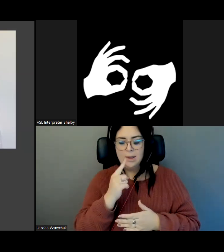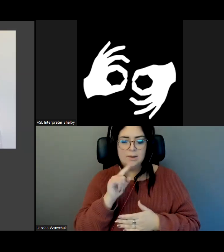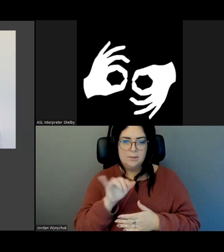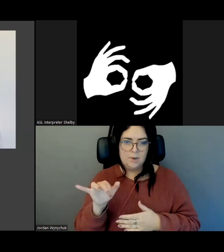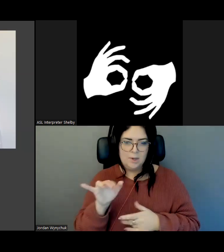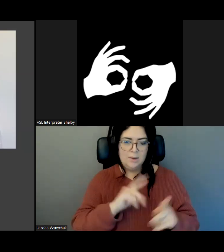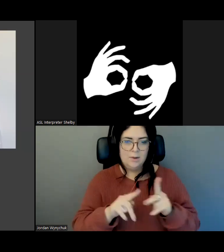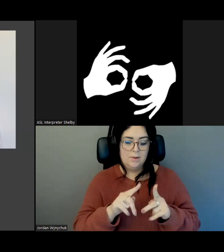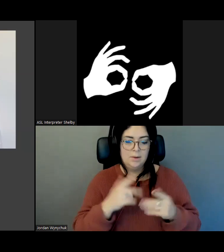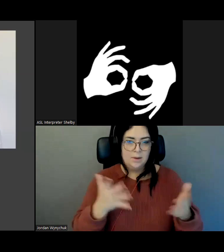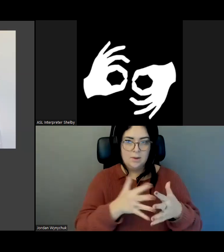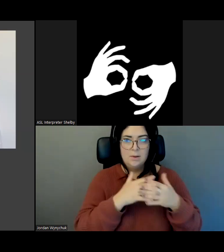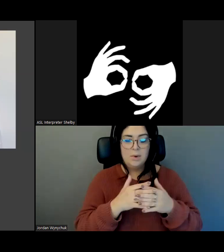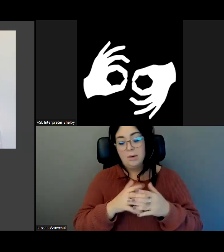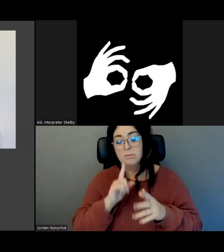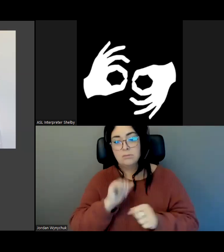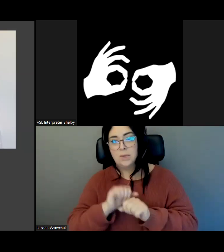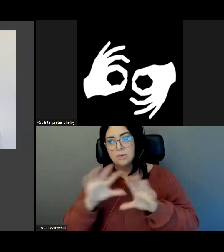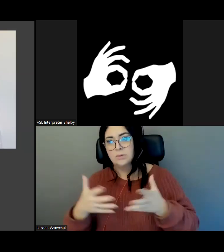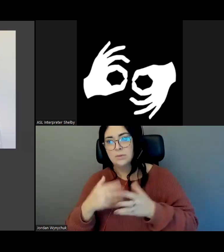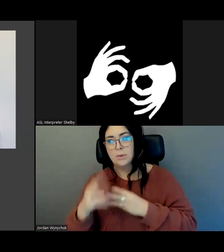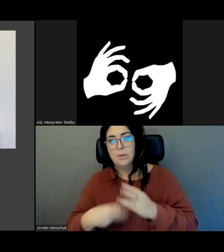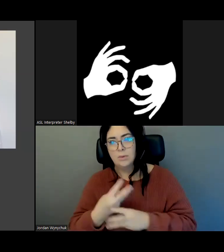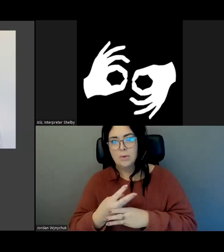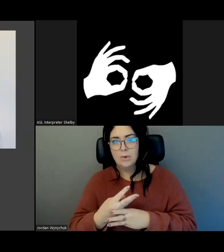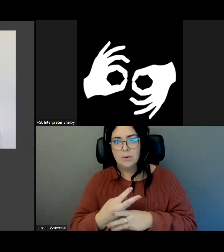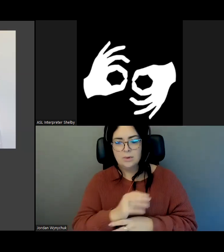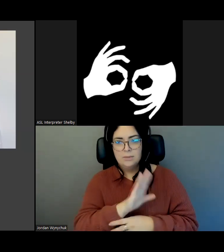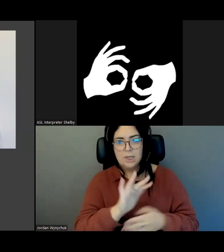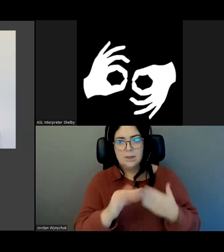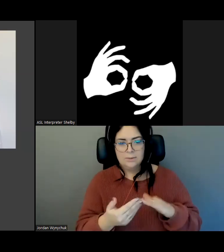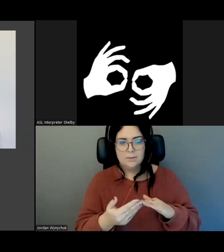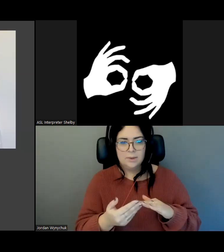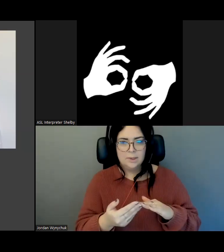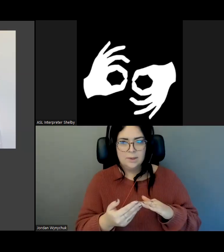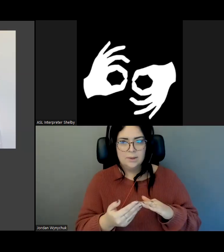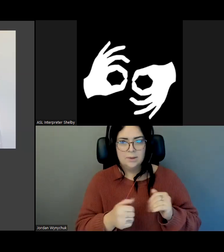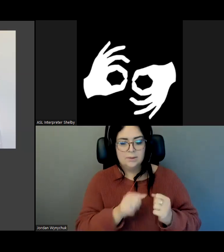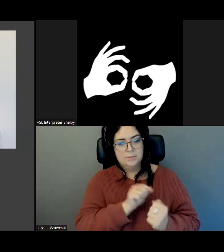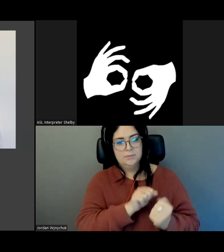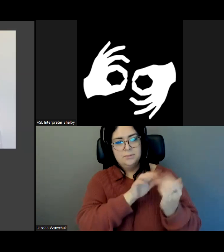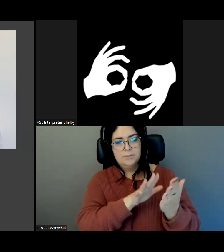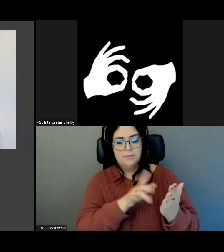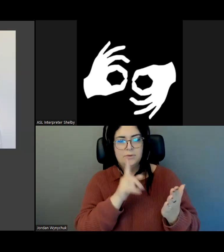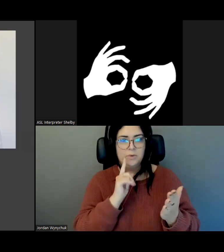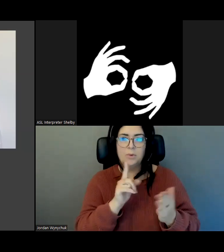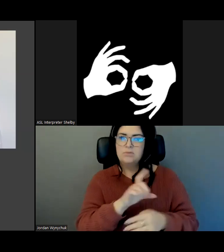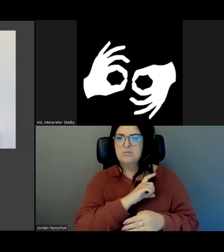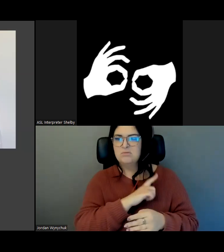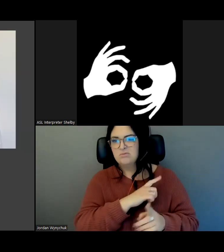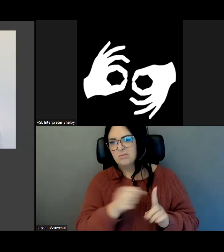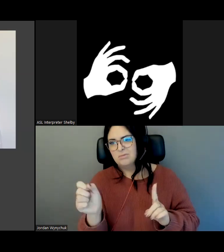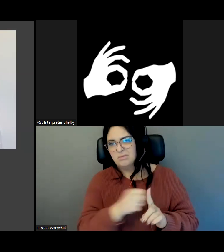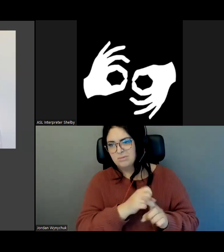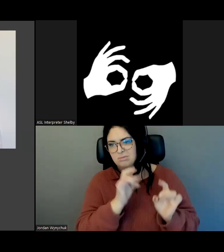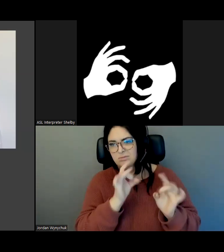and around the world, just the unjust things that those communities face in regard to police brutality. And